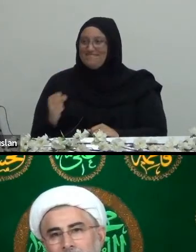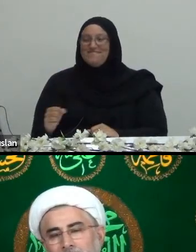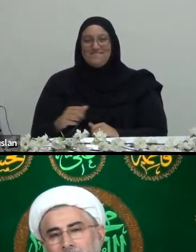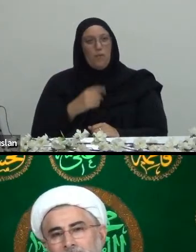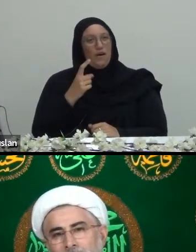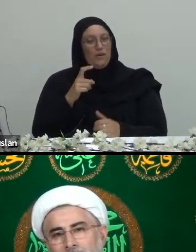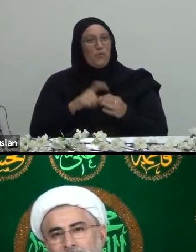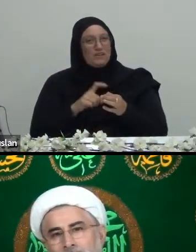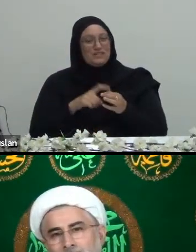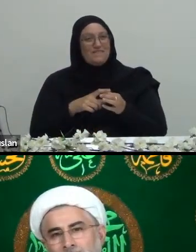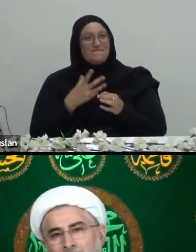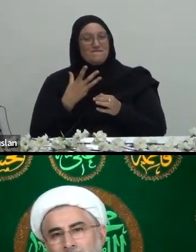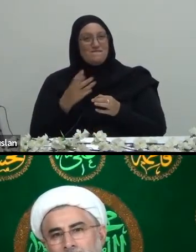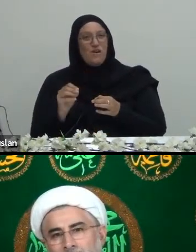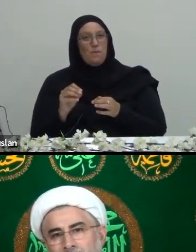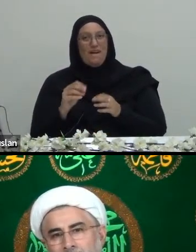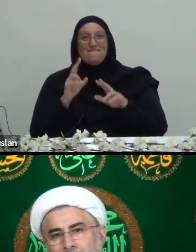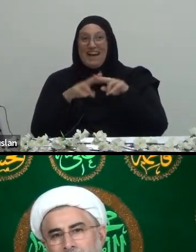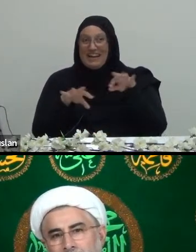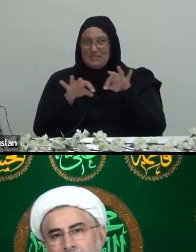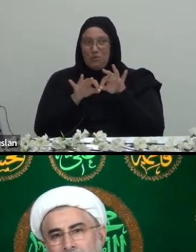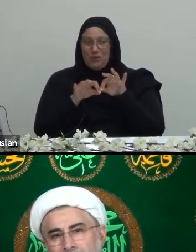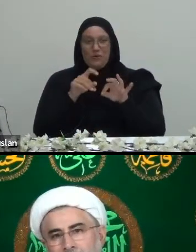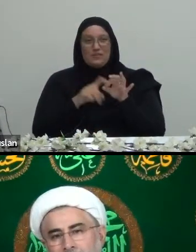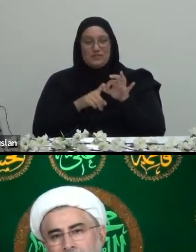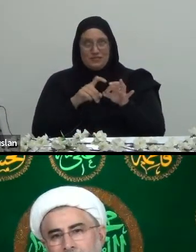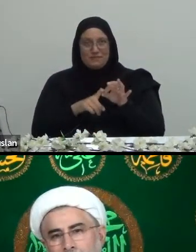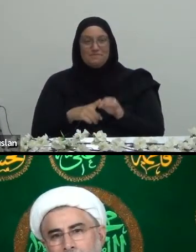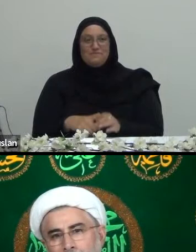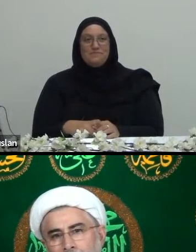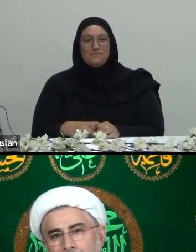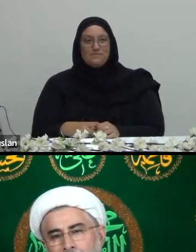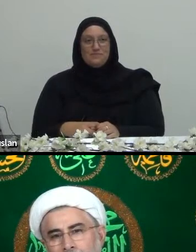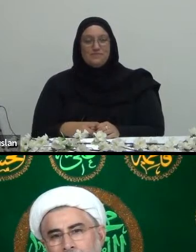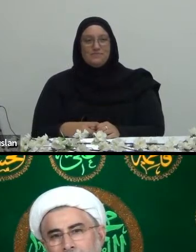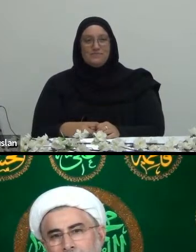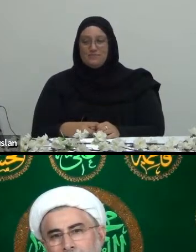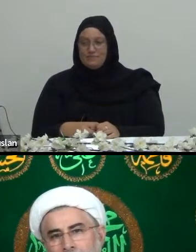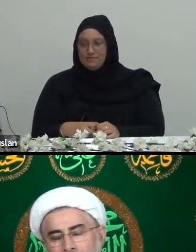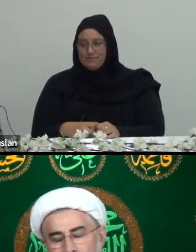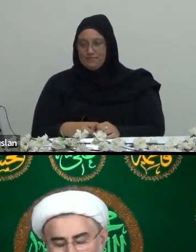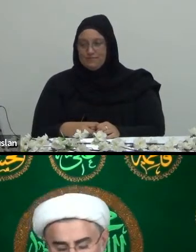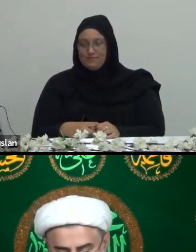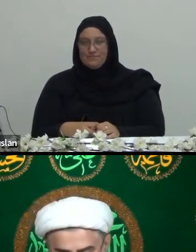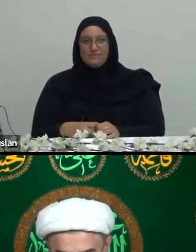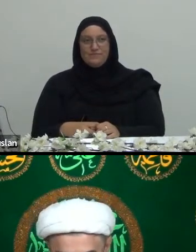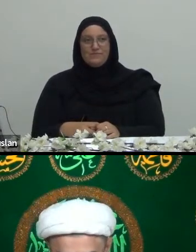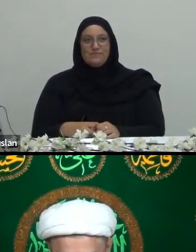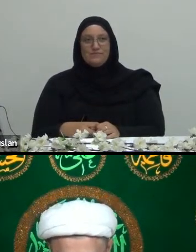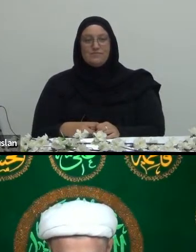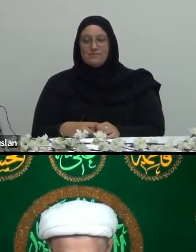question from Facebook. The question goes along the lines of this.